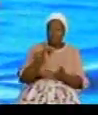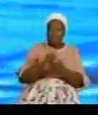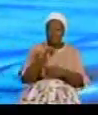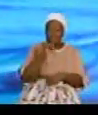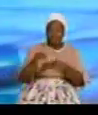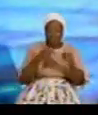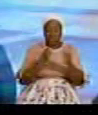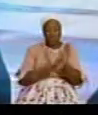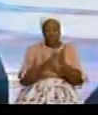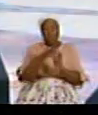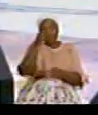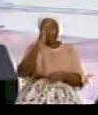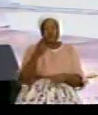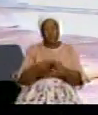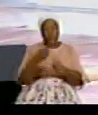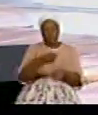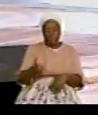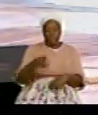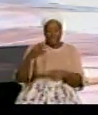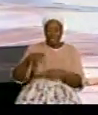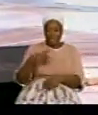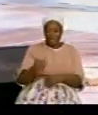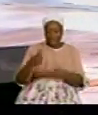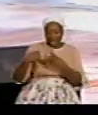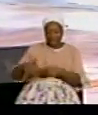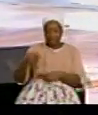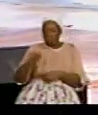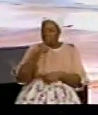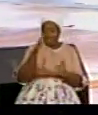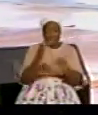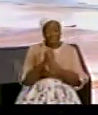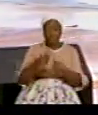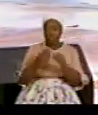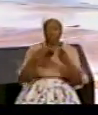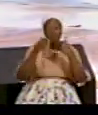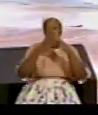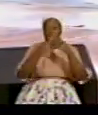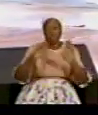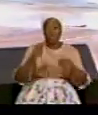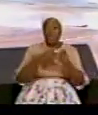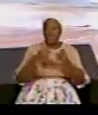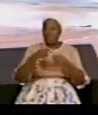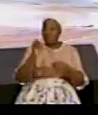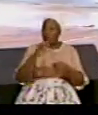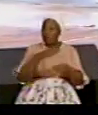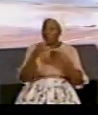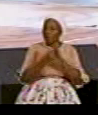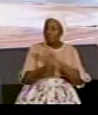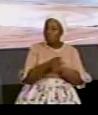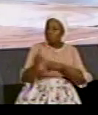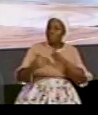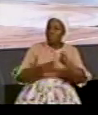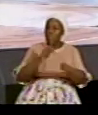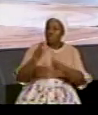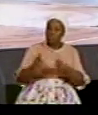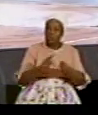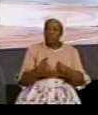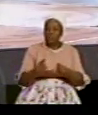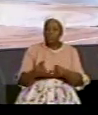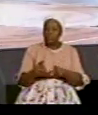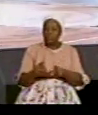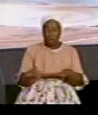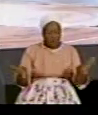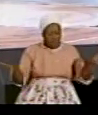will of God from their heart, they will not get to heaven. And so those people closed